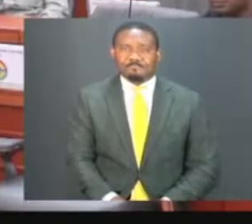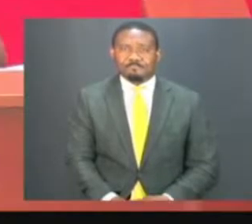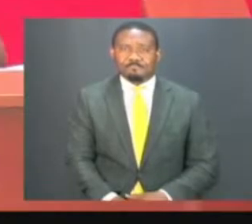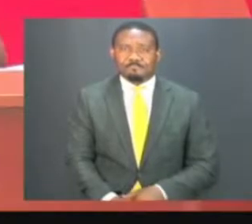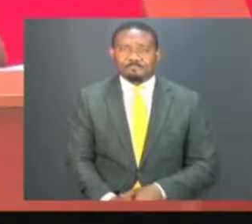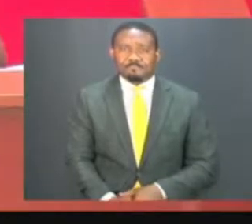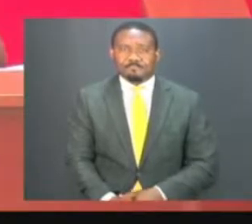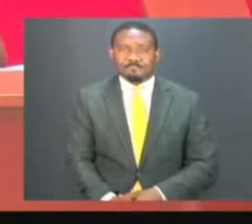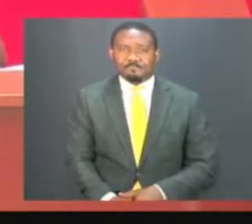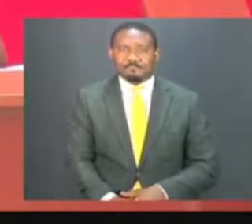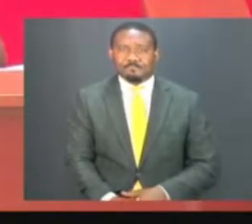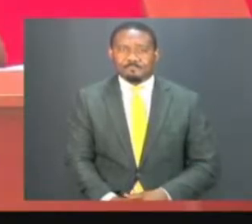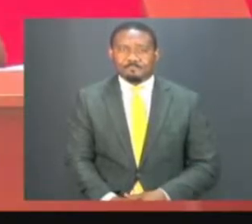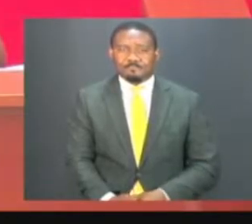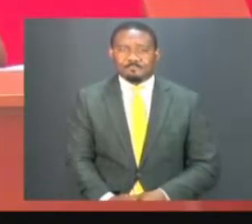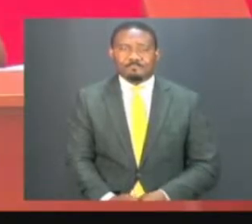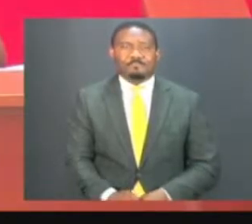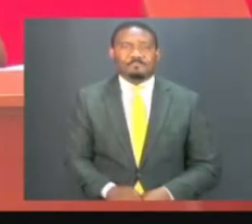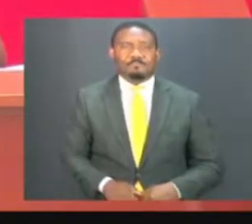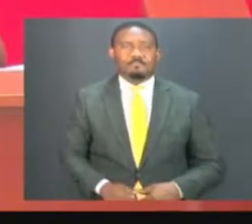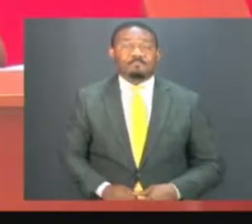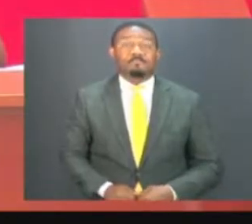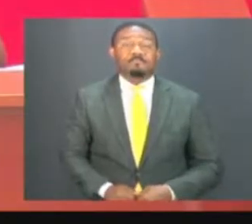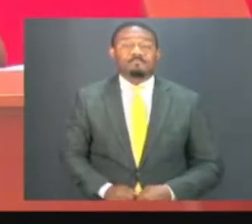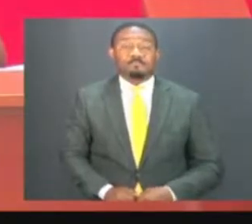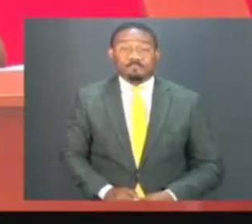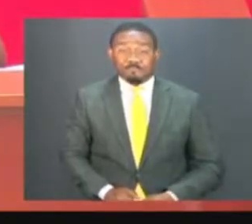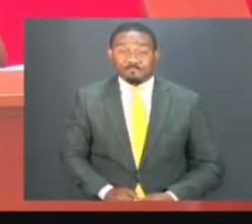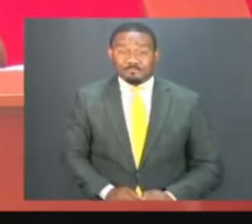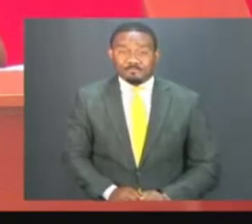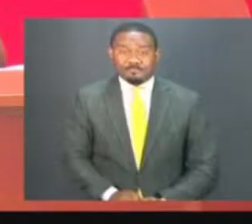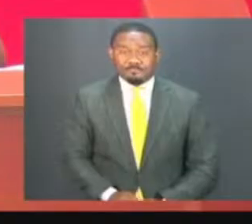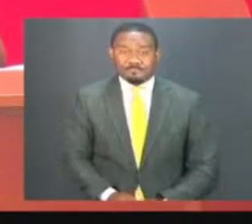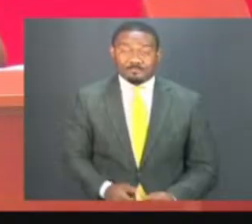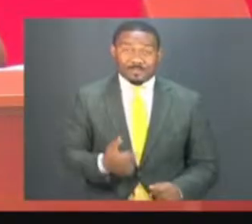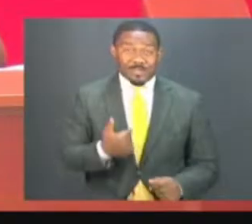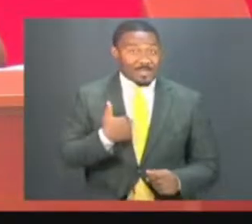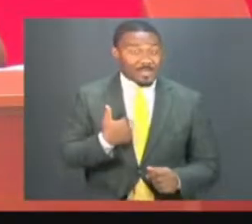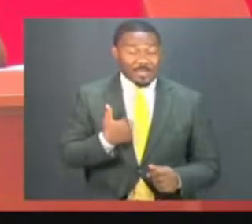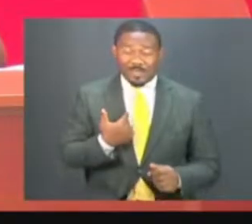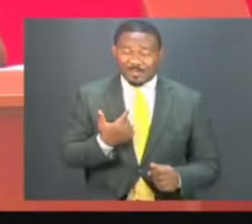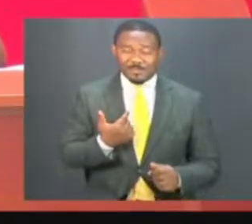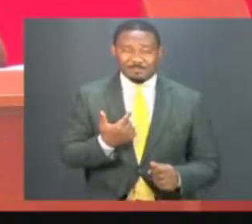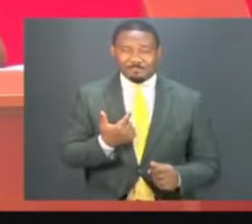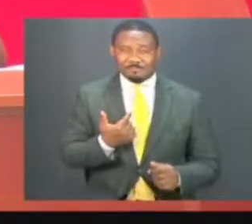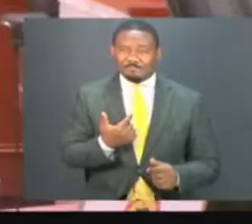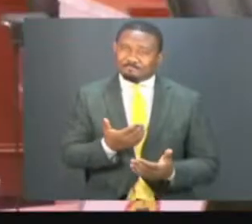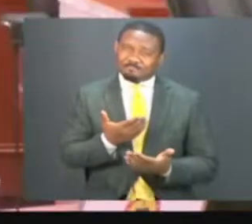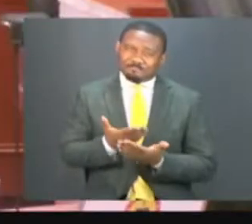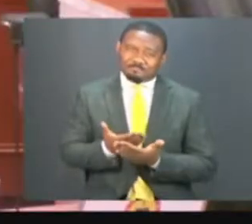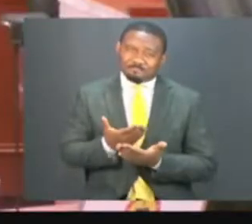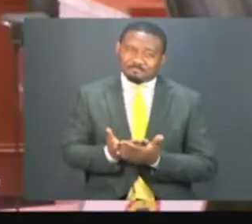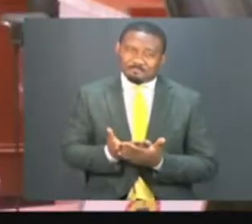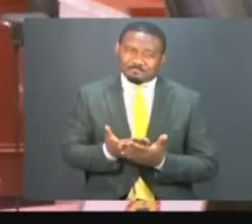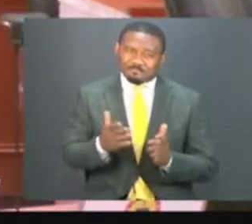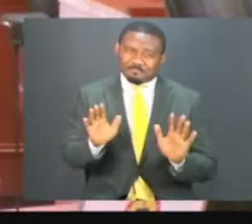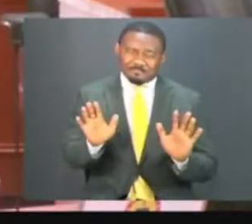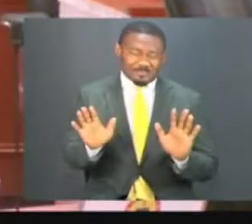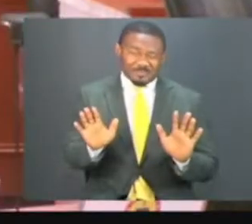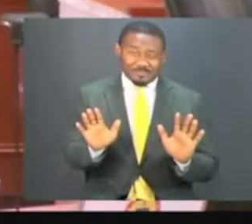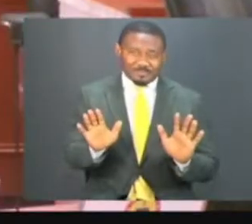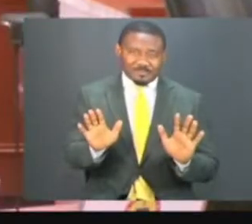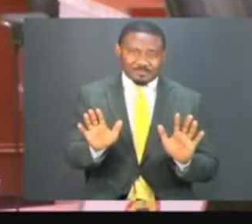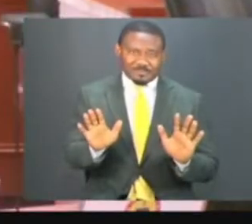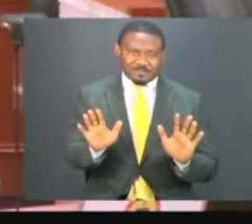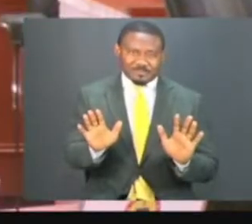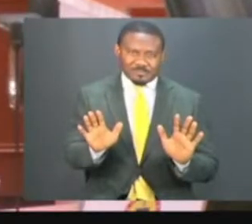on. Mr. Speaker, yes. I think I made a passionate appeal. My application is that both